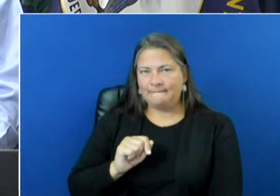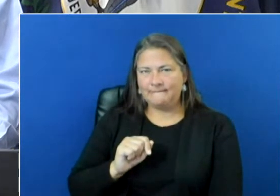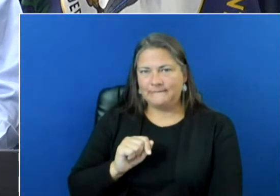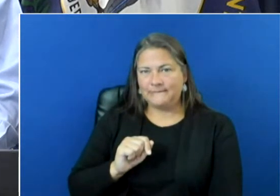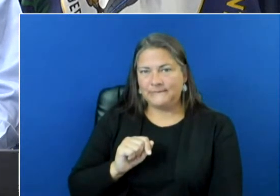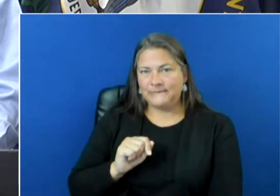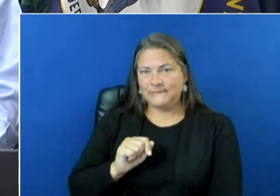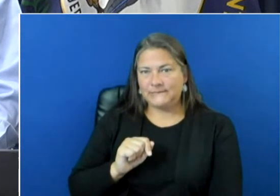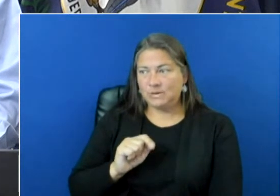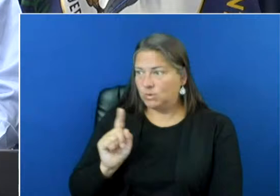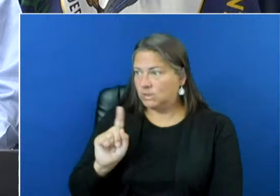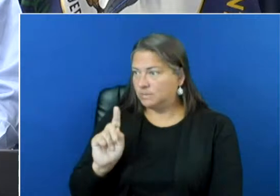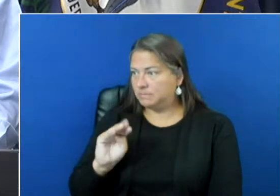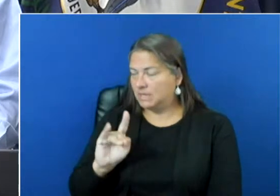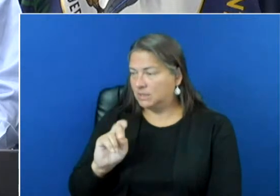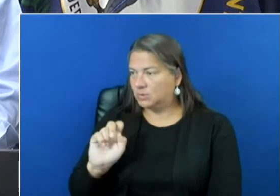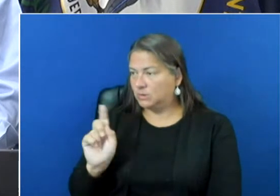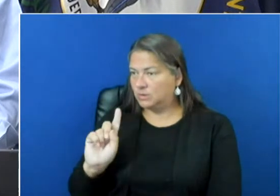Do we have Mike on?